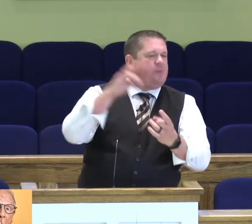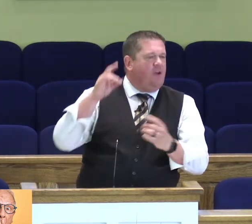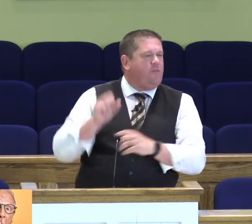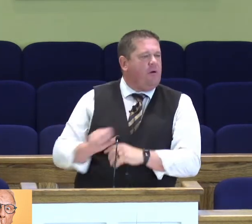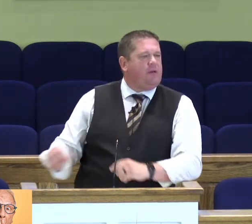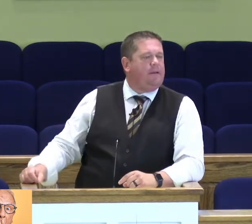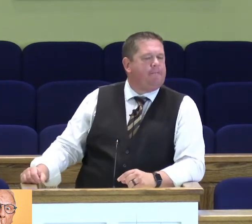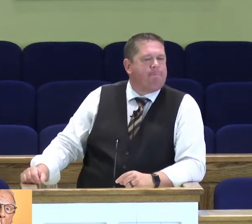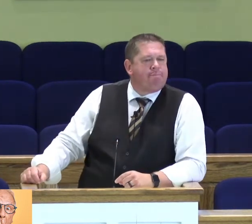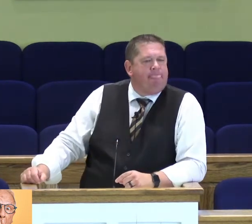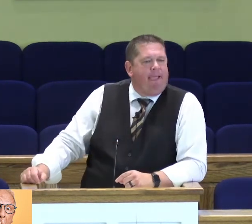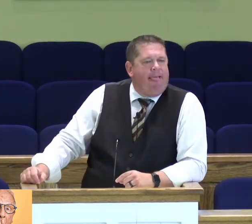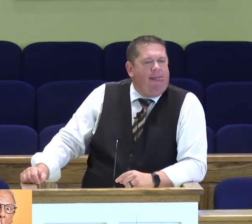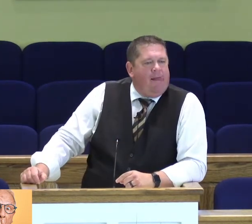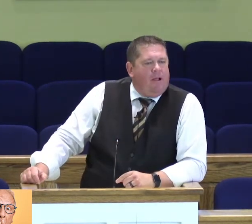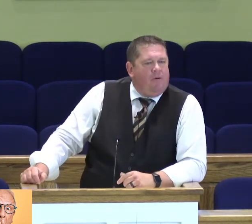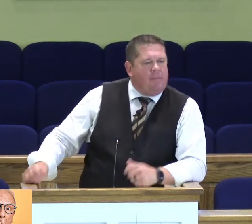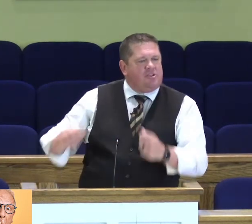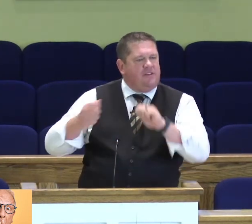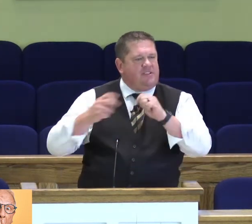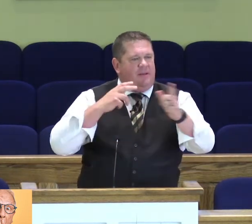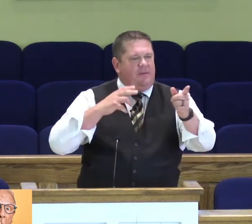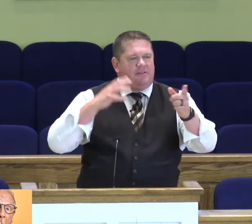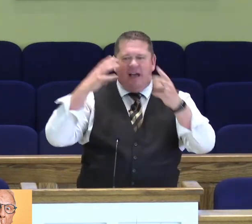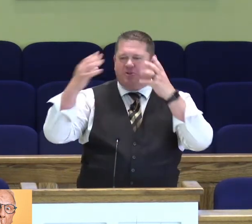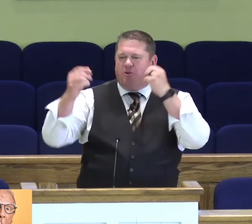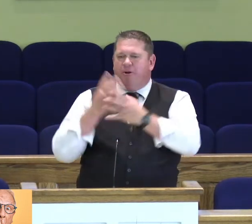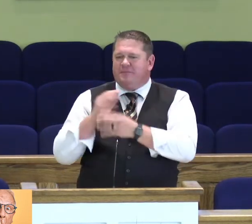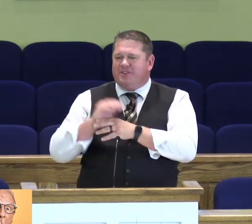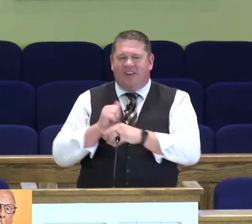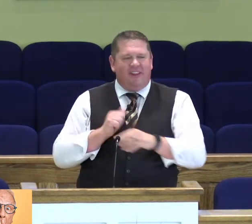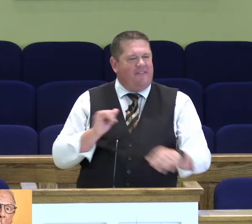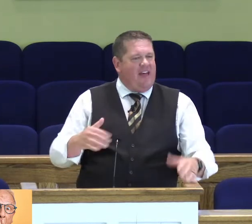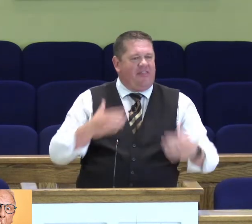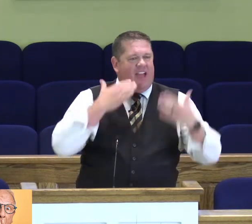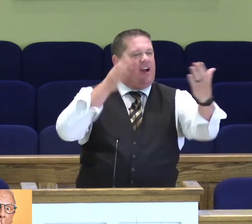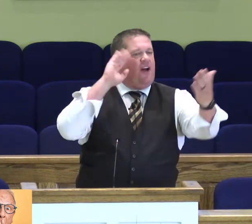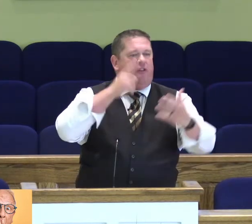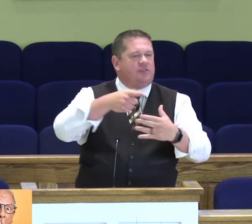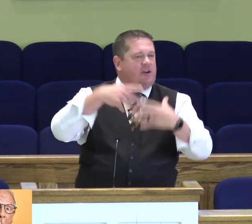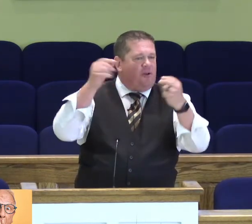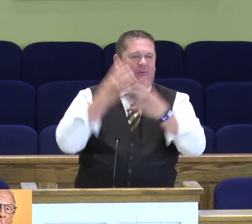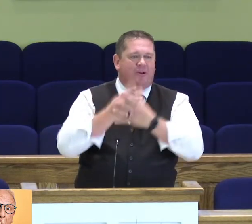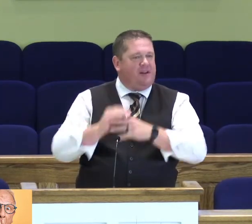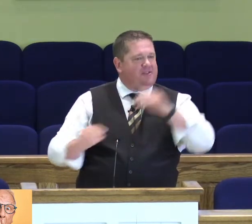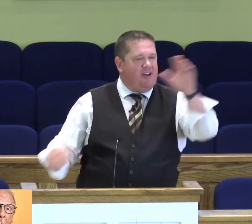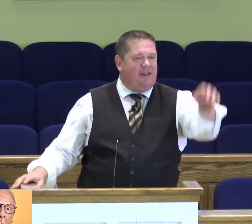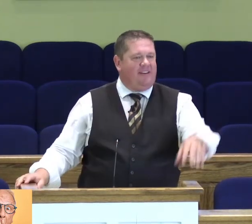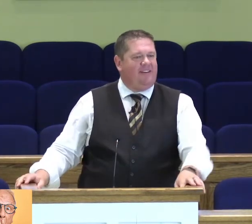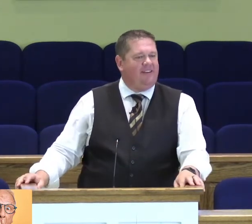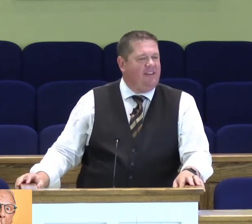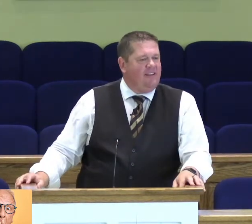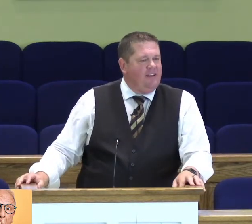stops the spirit from working. Well, I'm going to see these guys going to prison ministry. I love that. Thank God for those that go to.